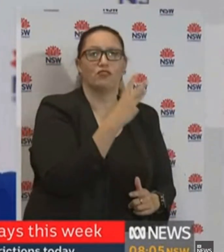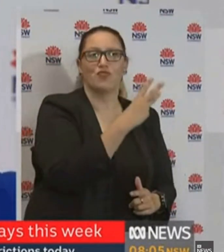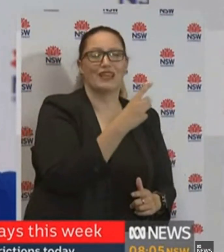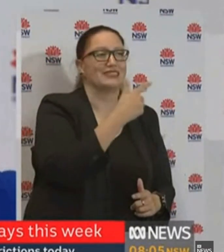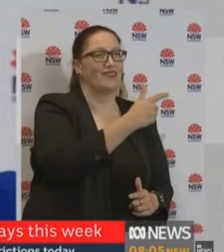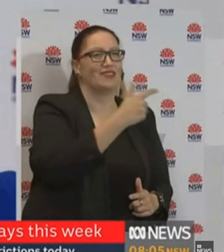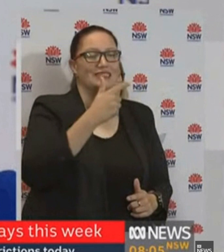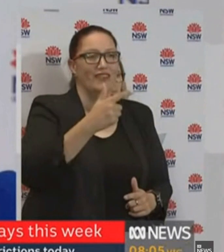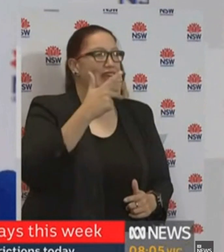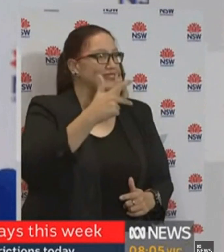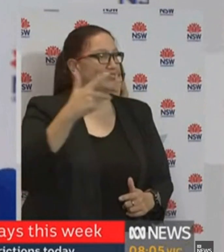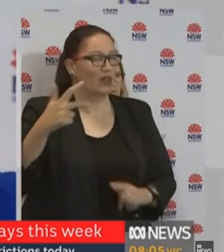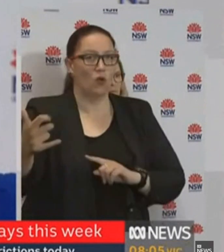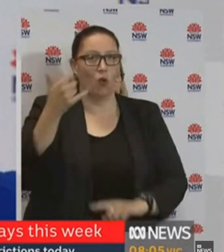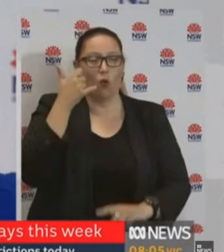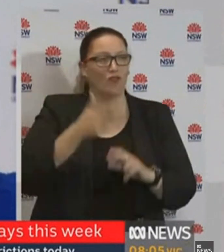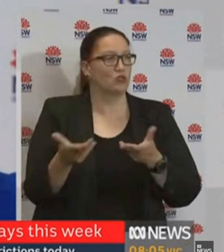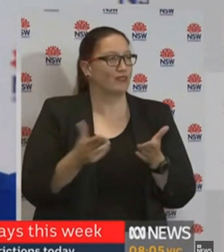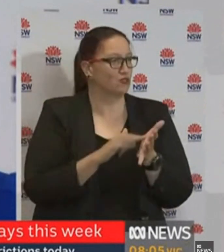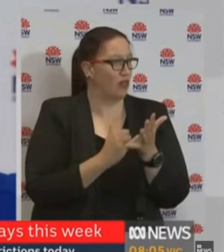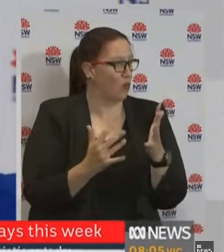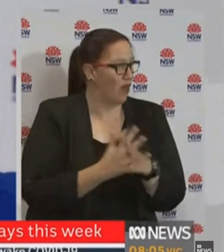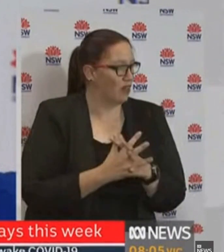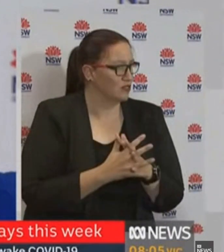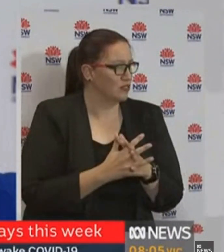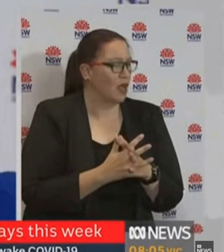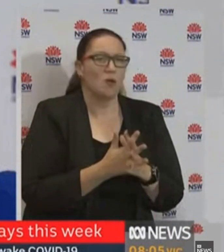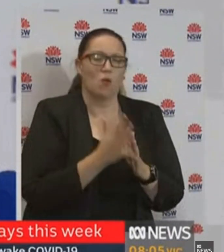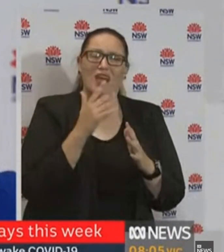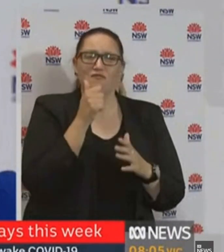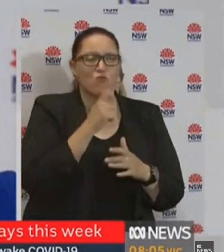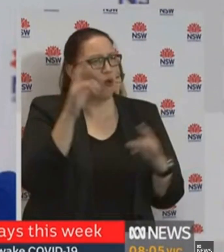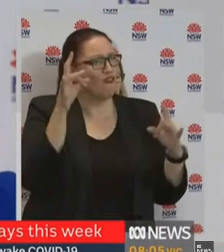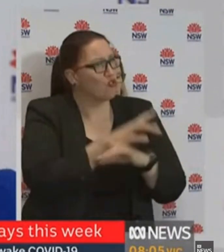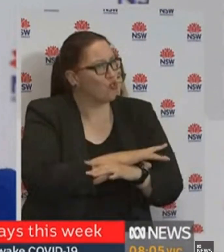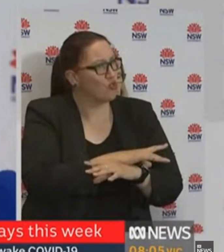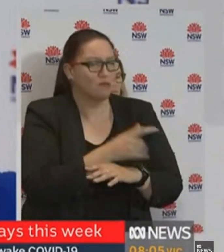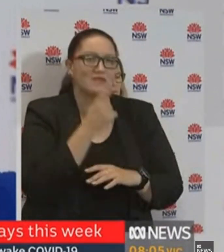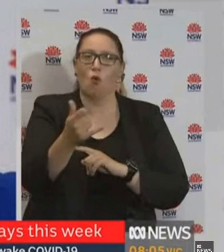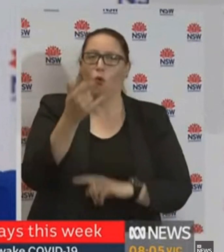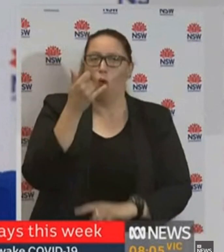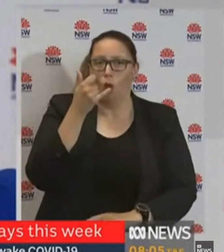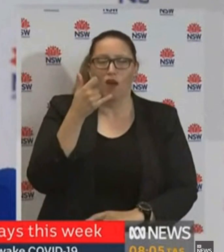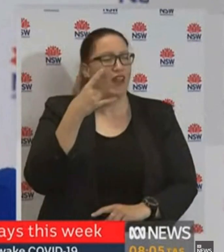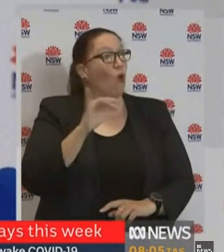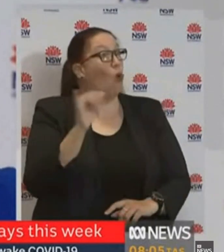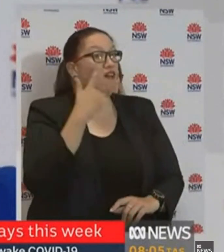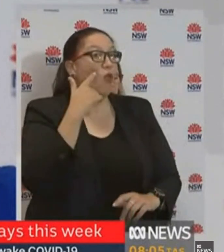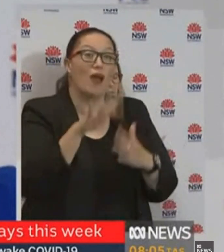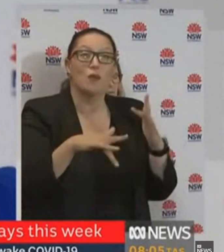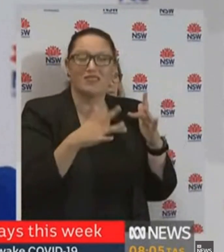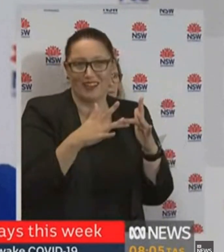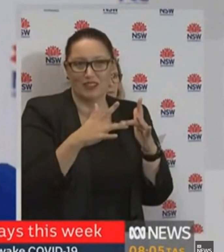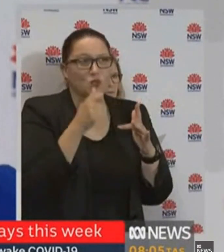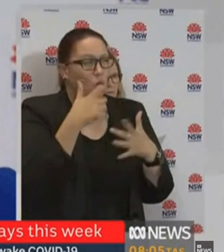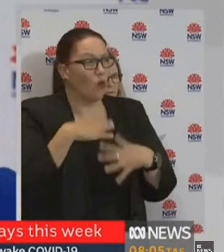online newsouthwales.gov.au to get the latest information on what's happening in New South Wales. And we look forward to providing further detail on any